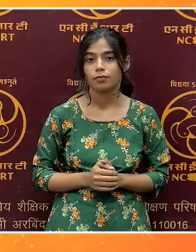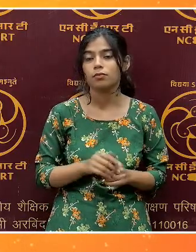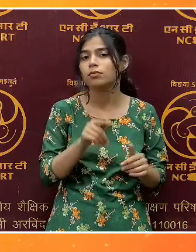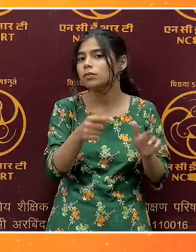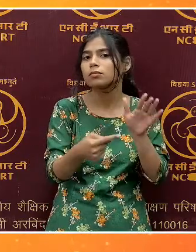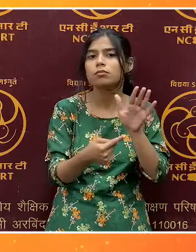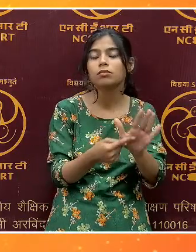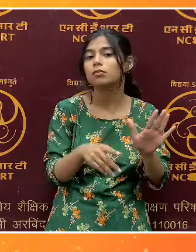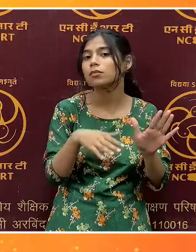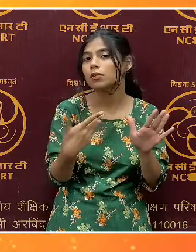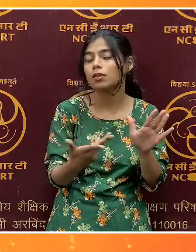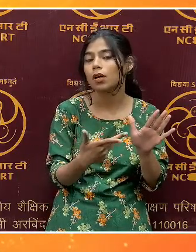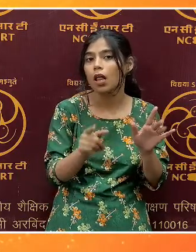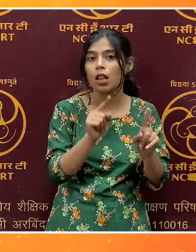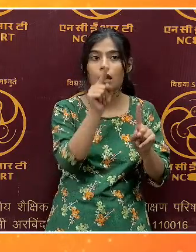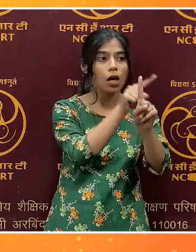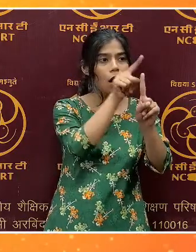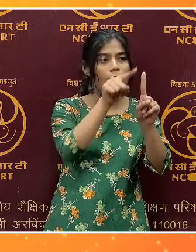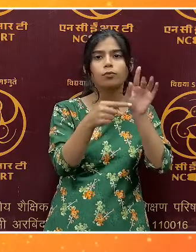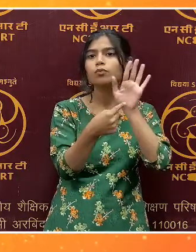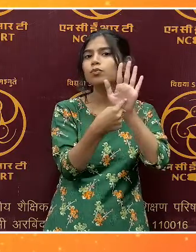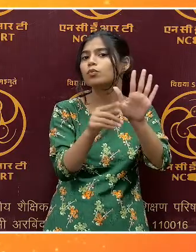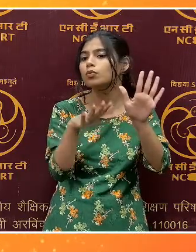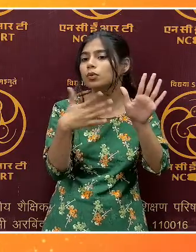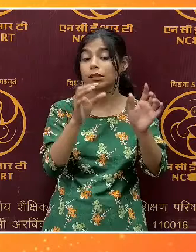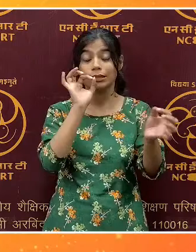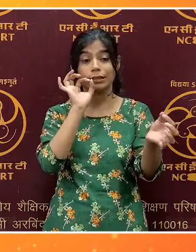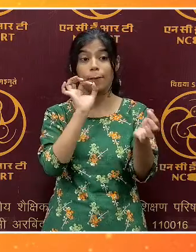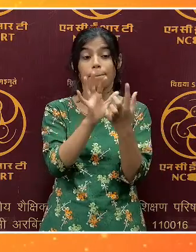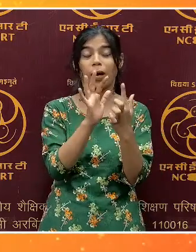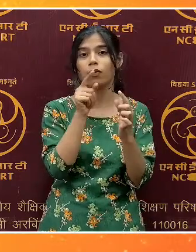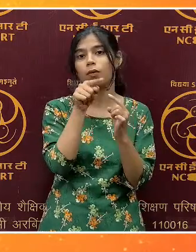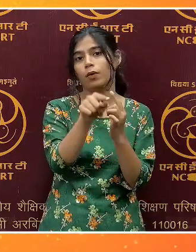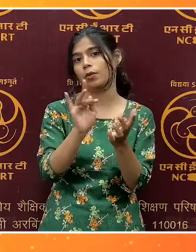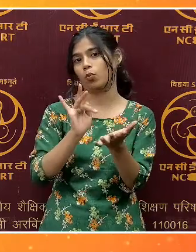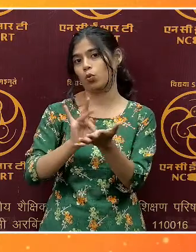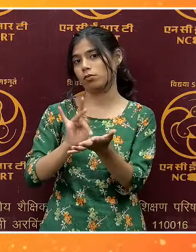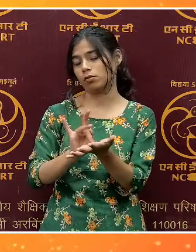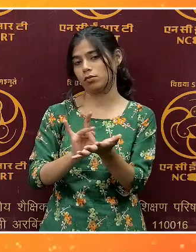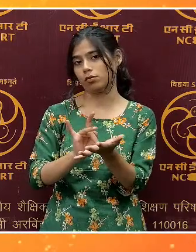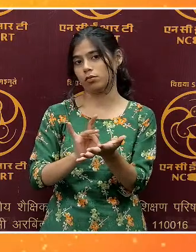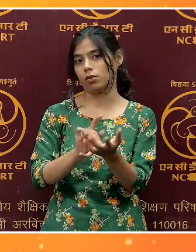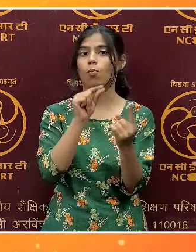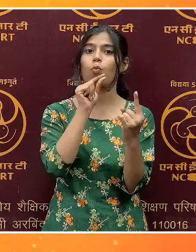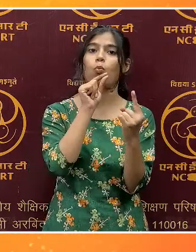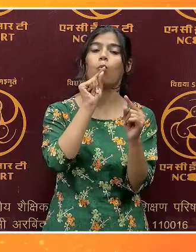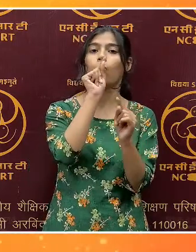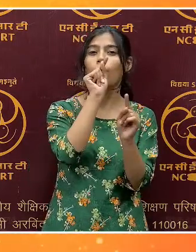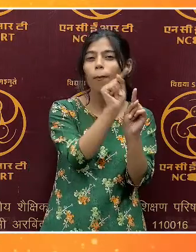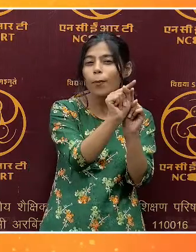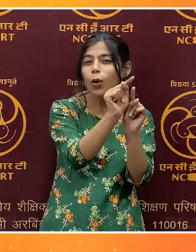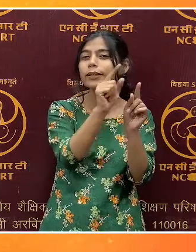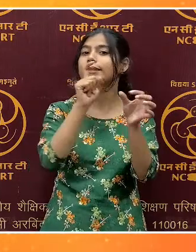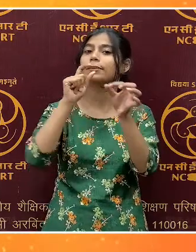Here this arrow shows the exact position of the point P.